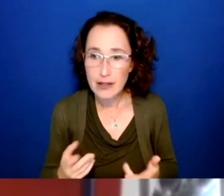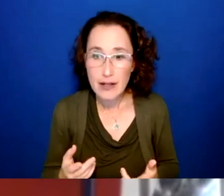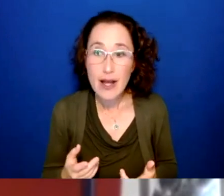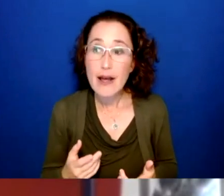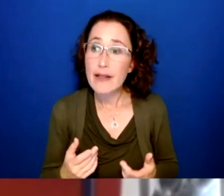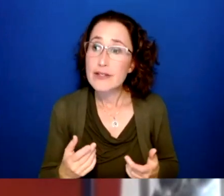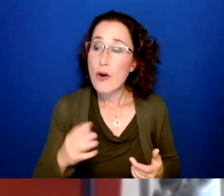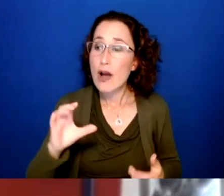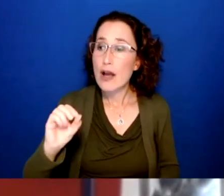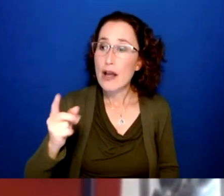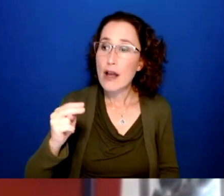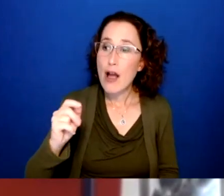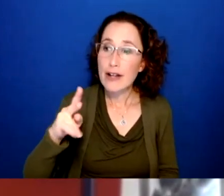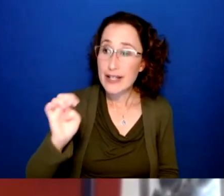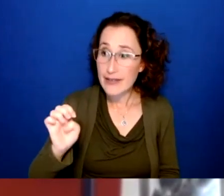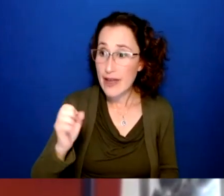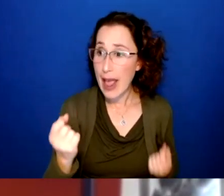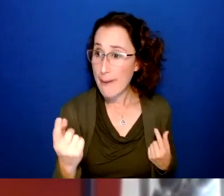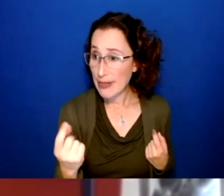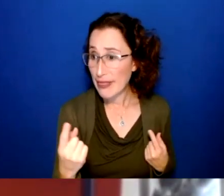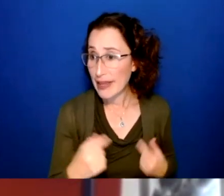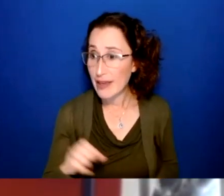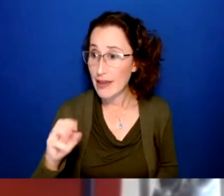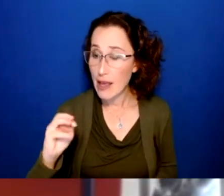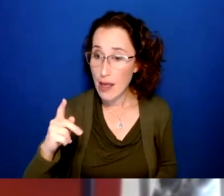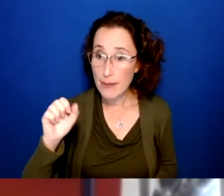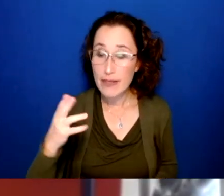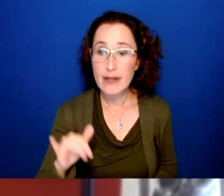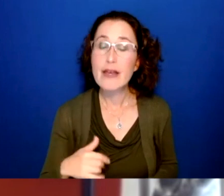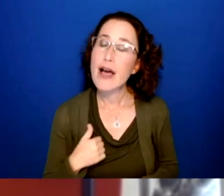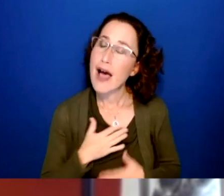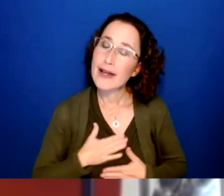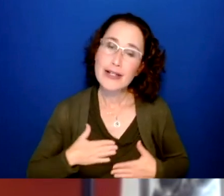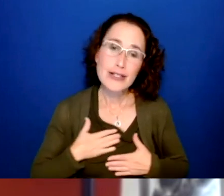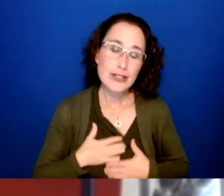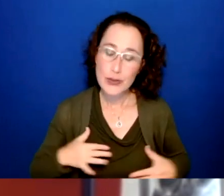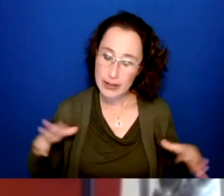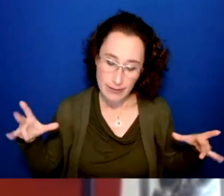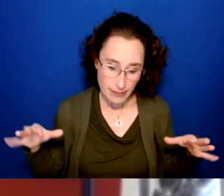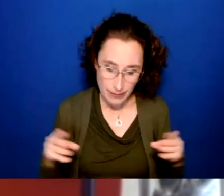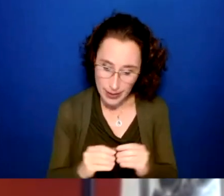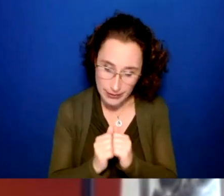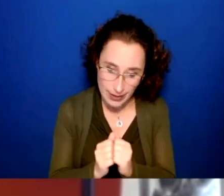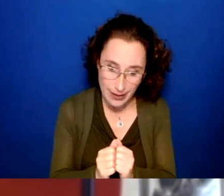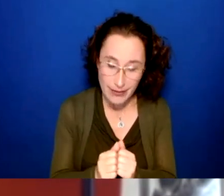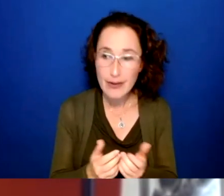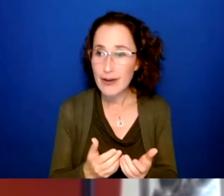in the book, I explain how to do that. And it's been a great pleasure to put it together and present it to the world. And I hope you get a chance to